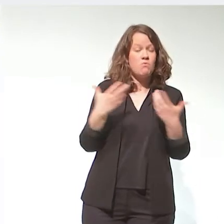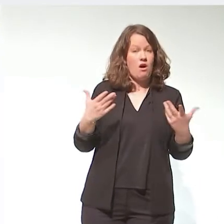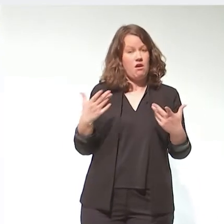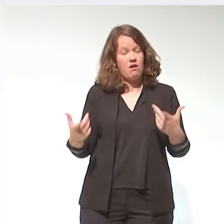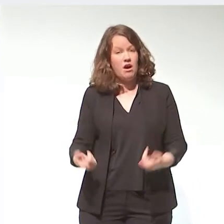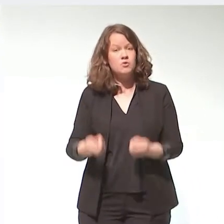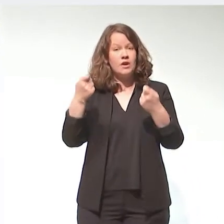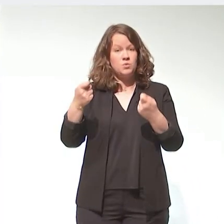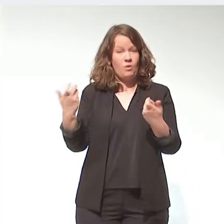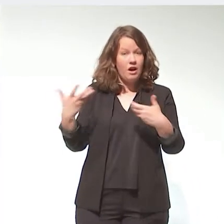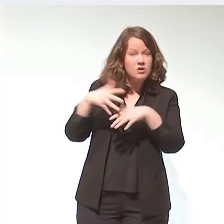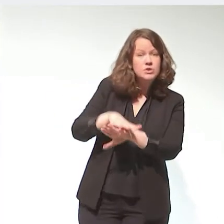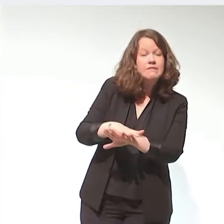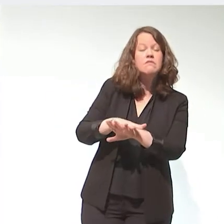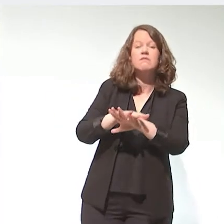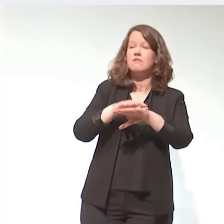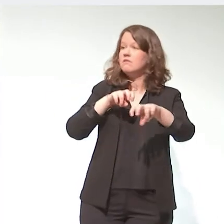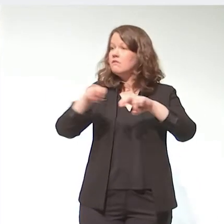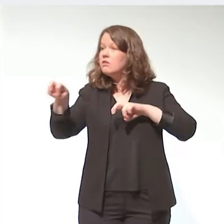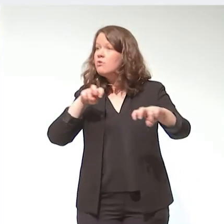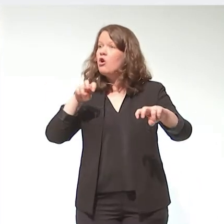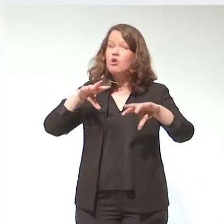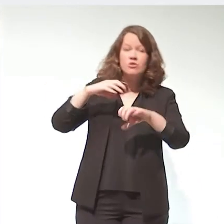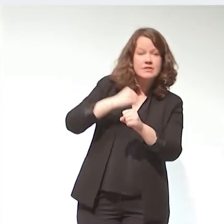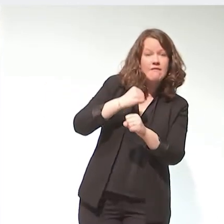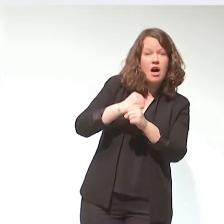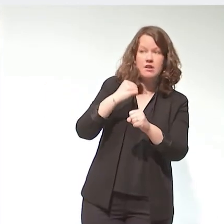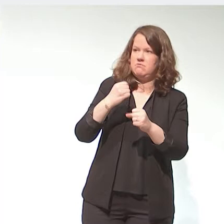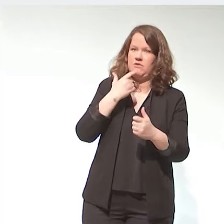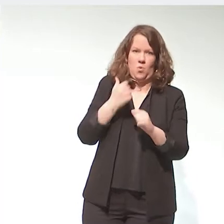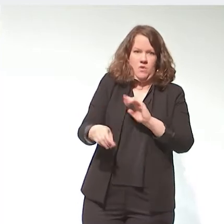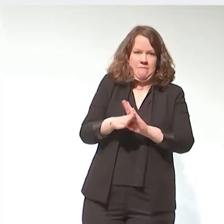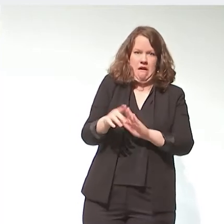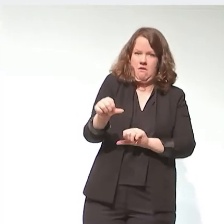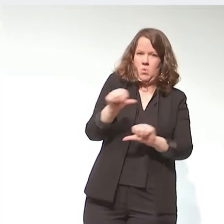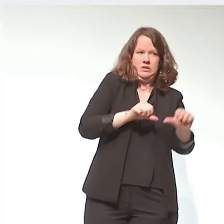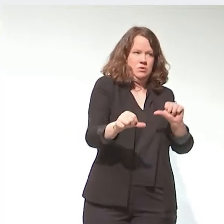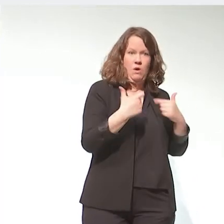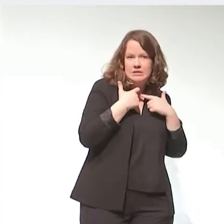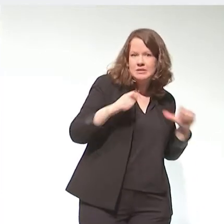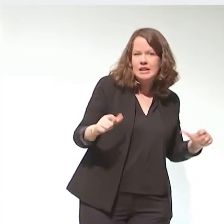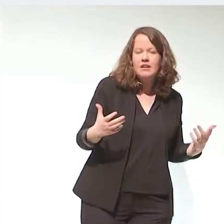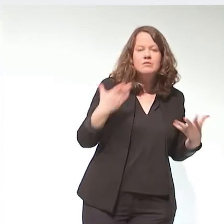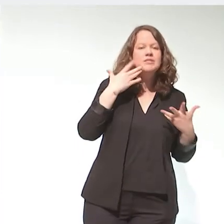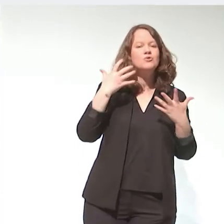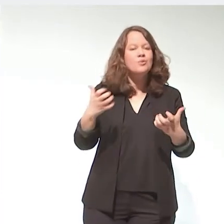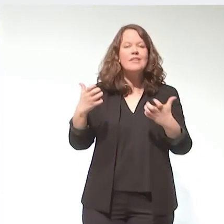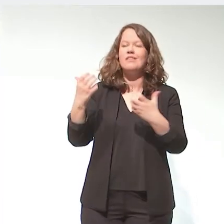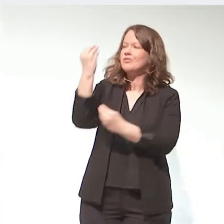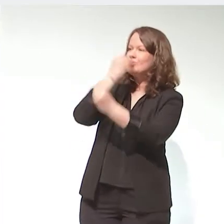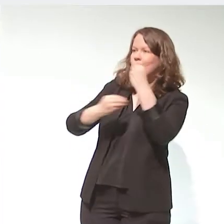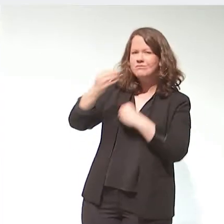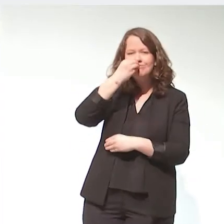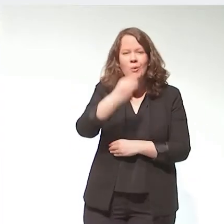Convention. There is no possibility of mobility without accessibility, no